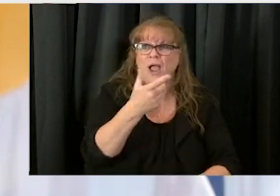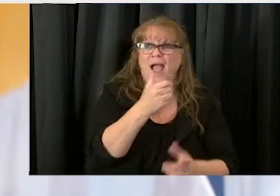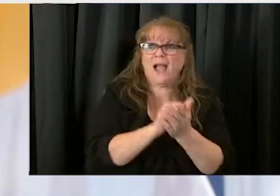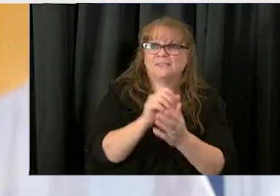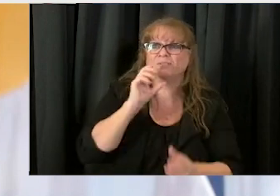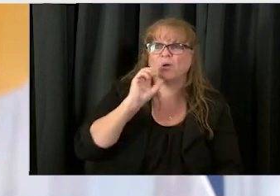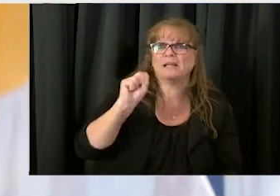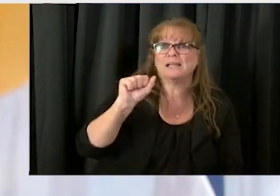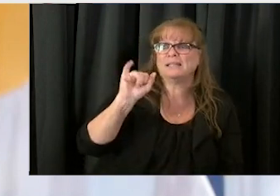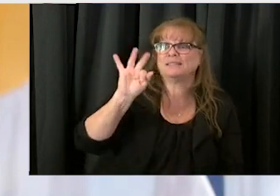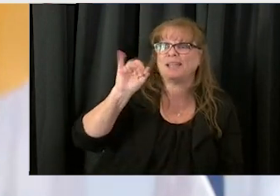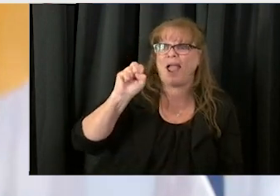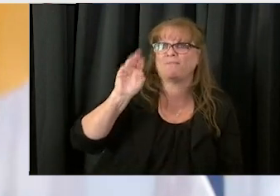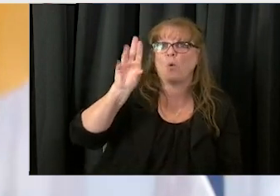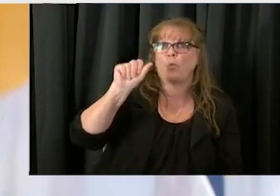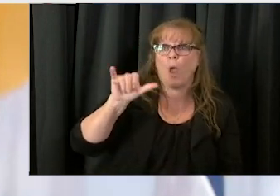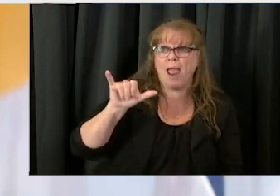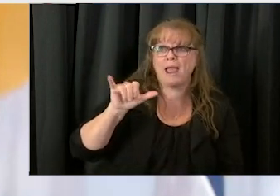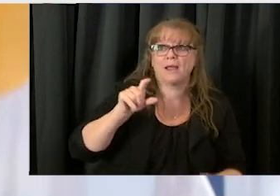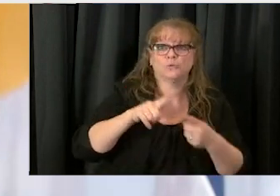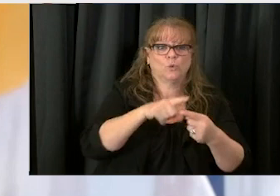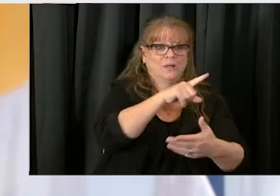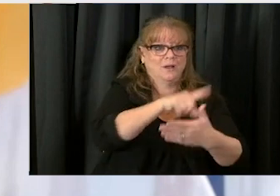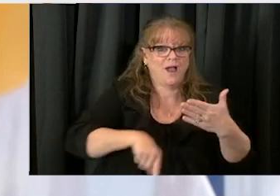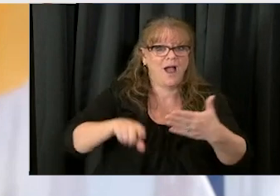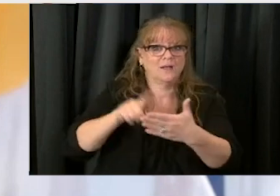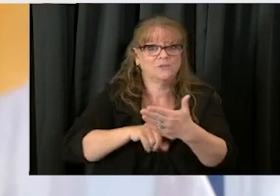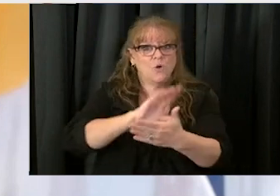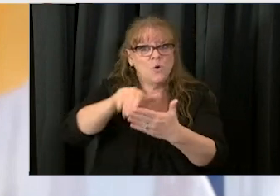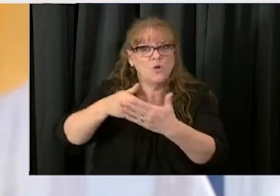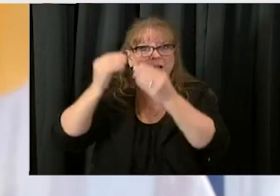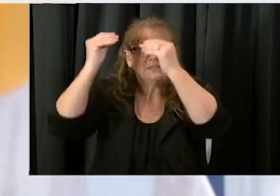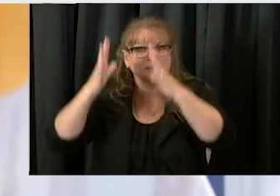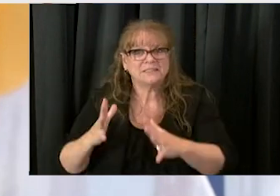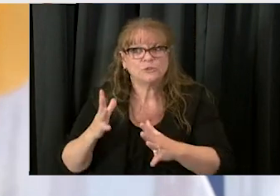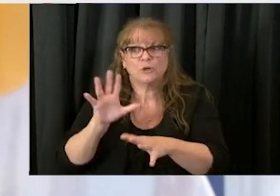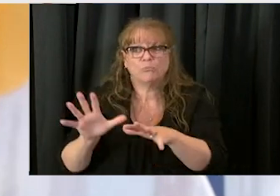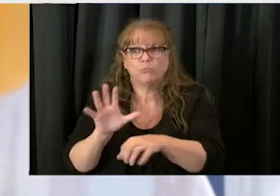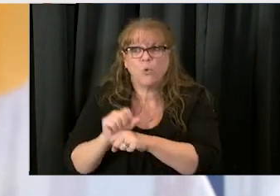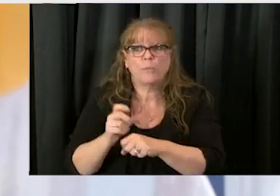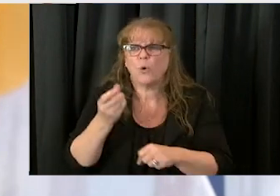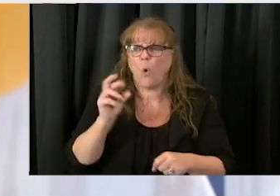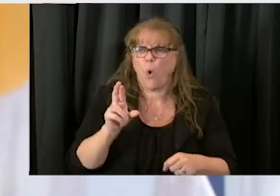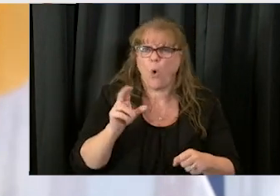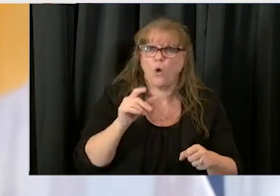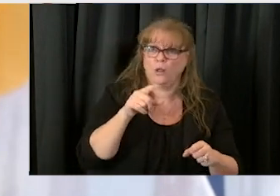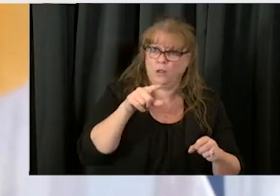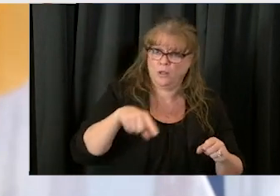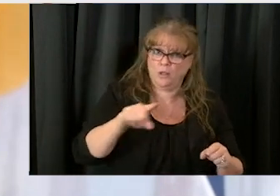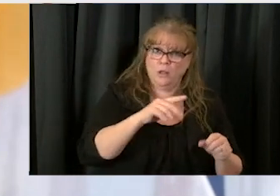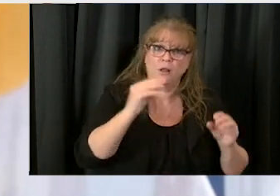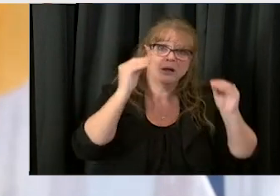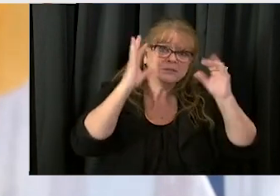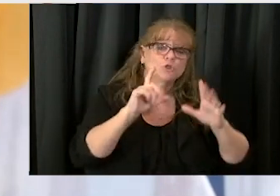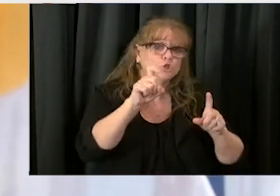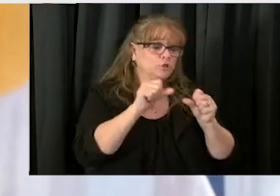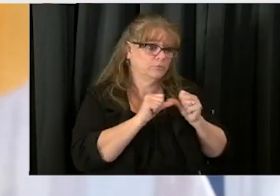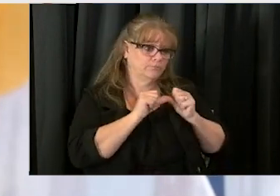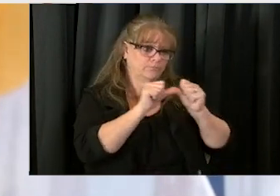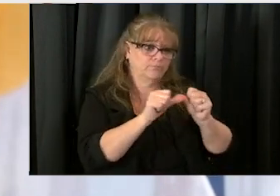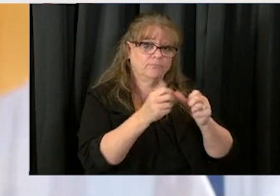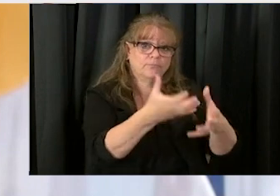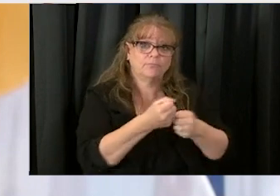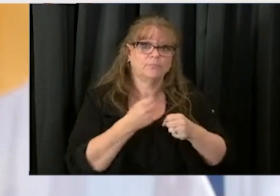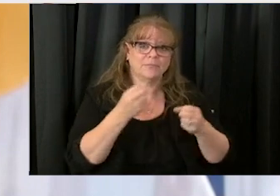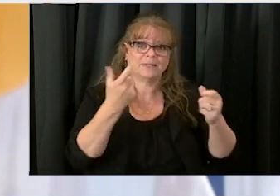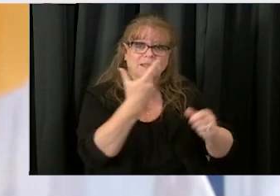individuals, however many they are, should go ahead and get their first shot. So we're not aware of that. Safeway does not